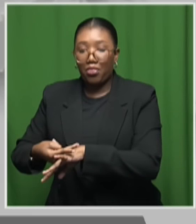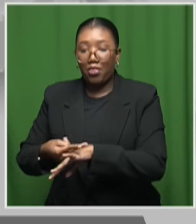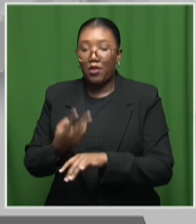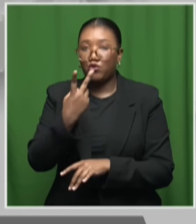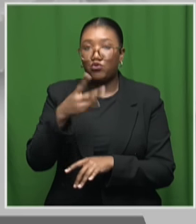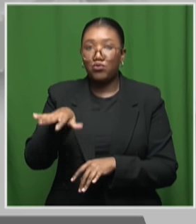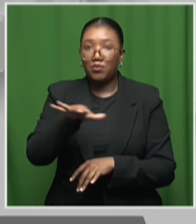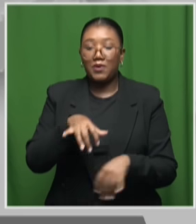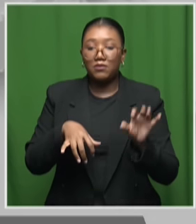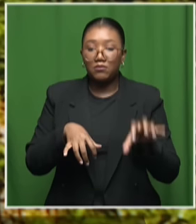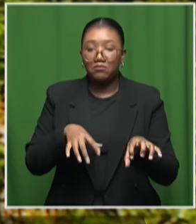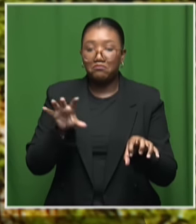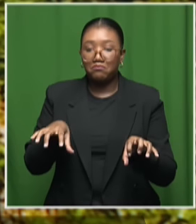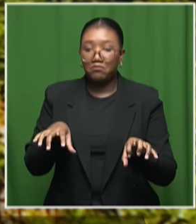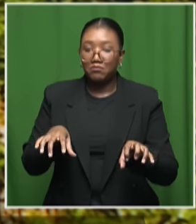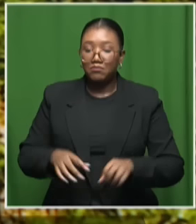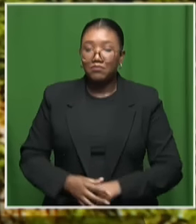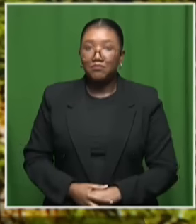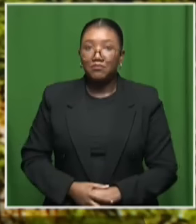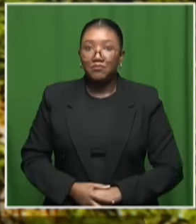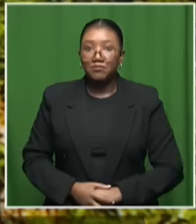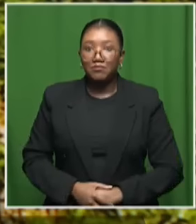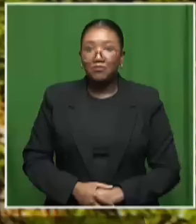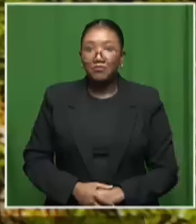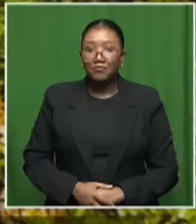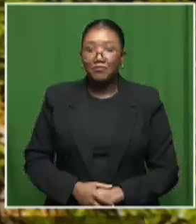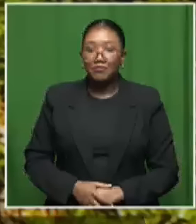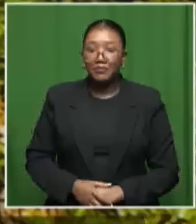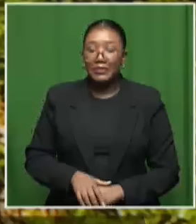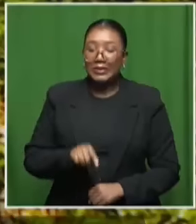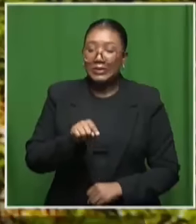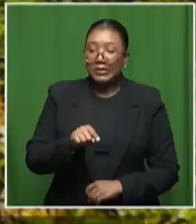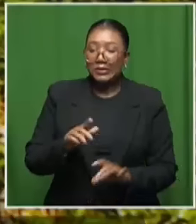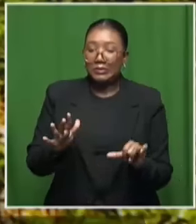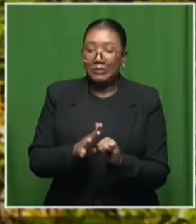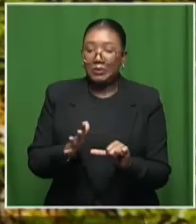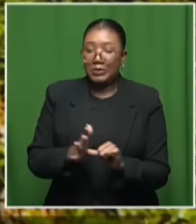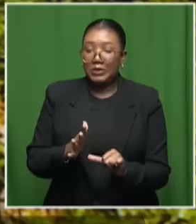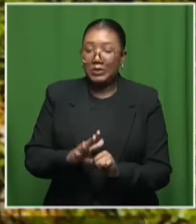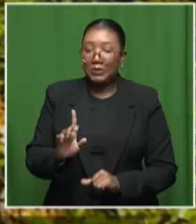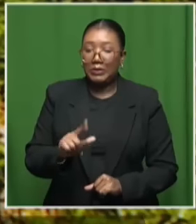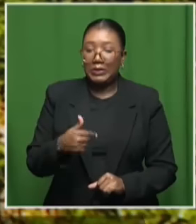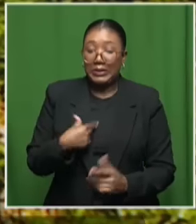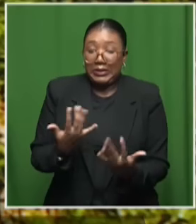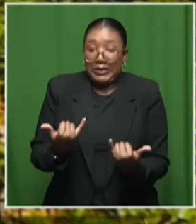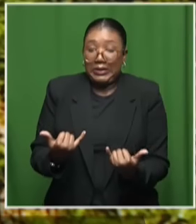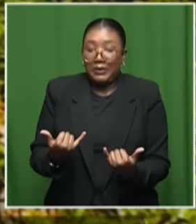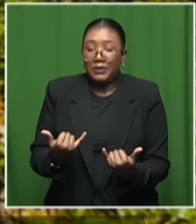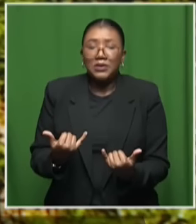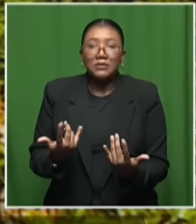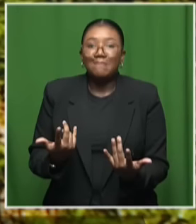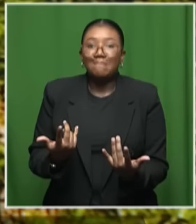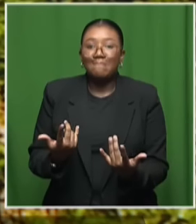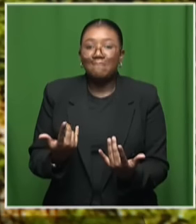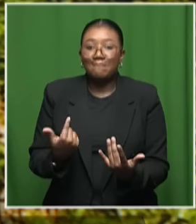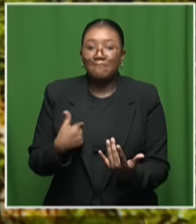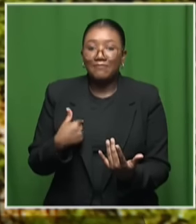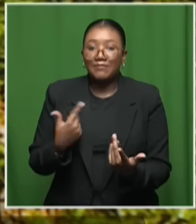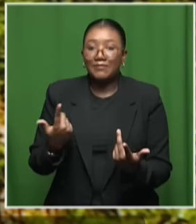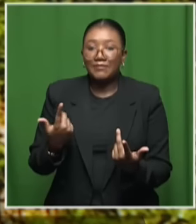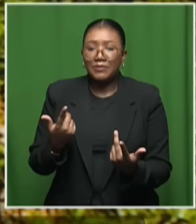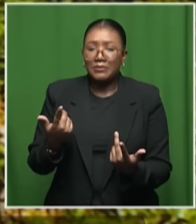search as well. In terms of the priorities at this point, I mean, what does it look like? Even if we're looking at what the